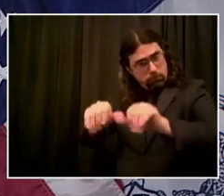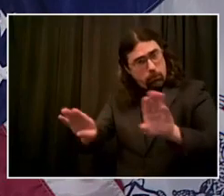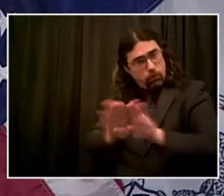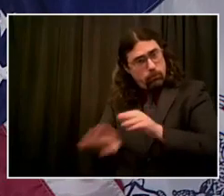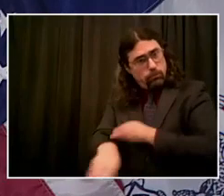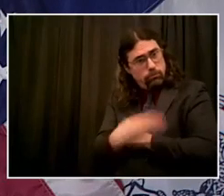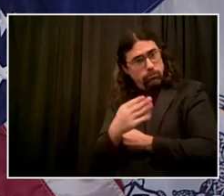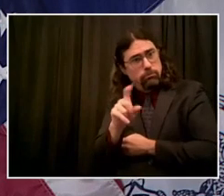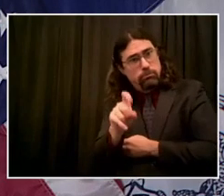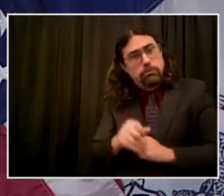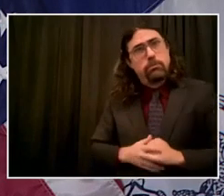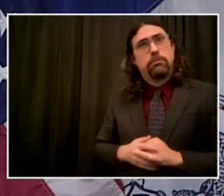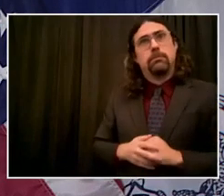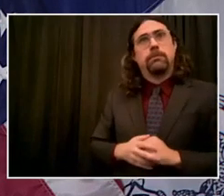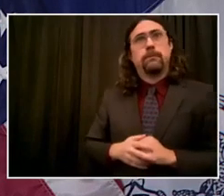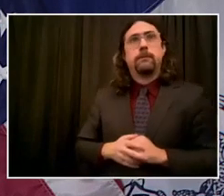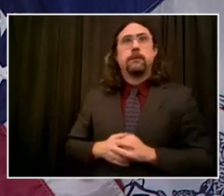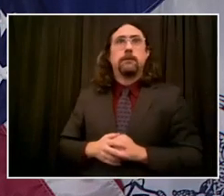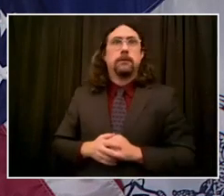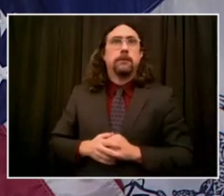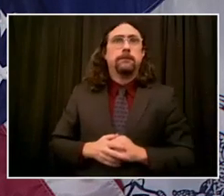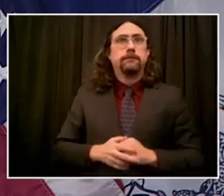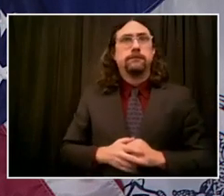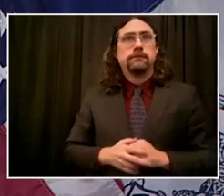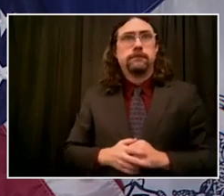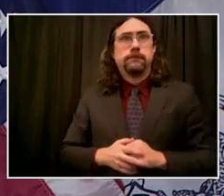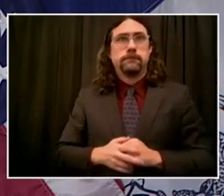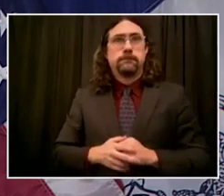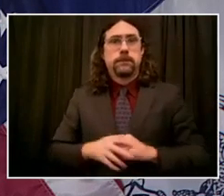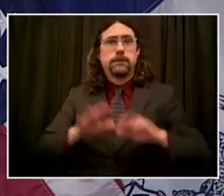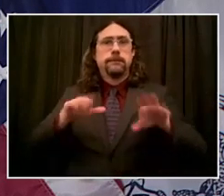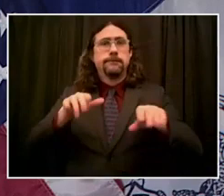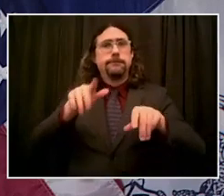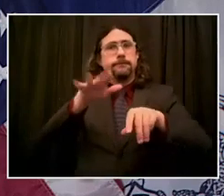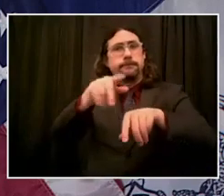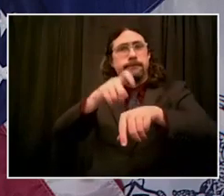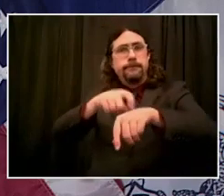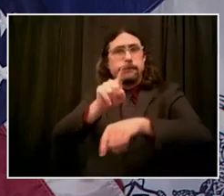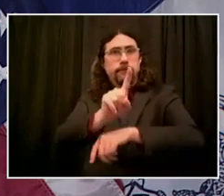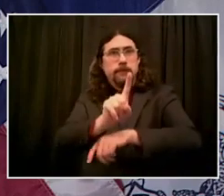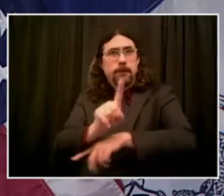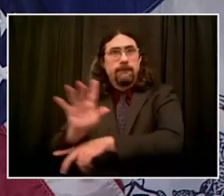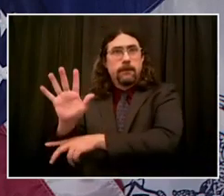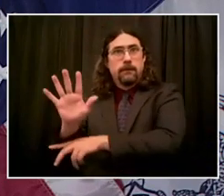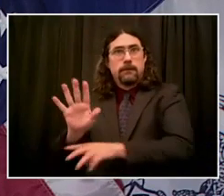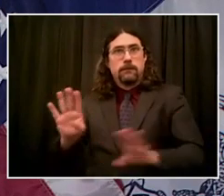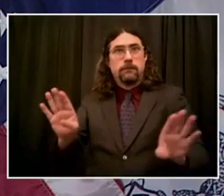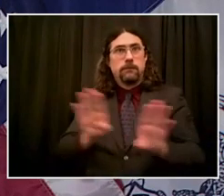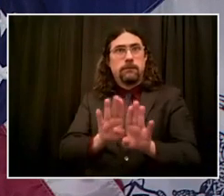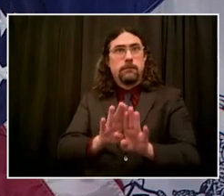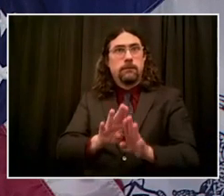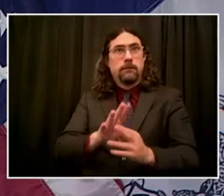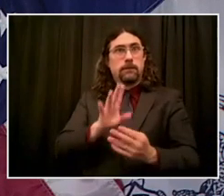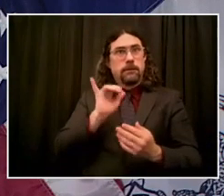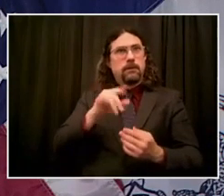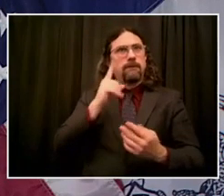one is not the end of the crisis by any stretch of imagination. So the way I look at it is let's get